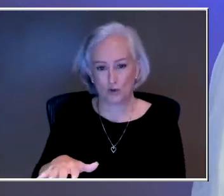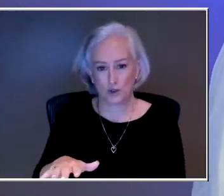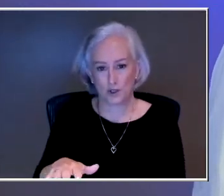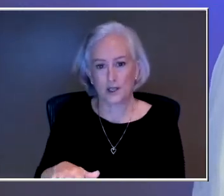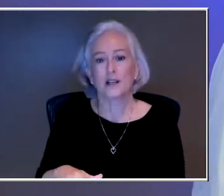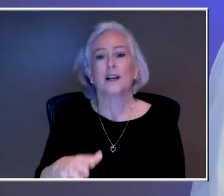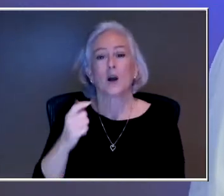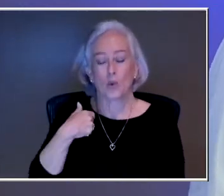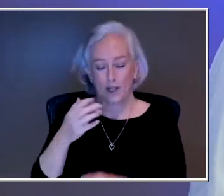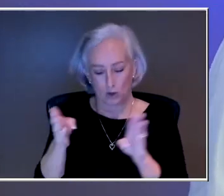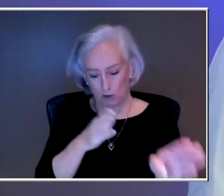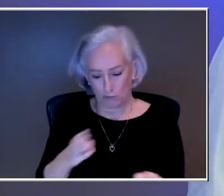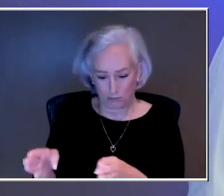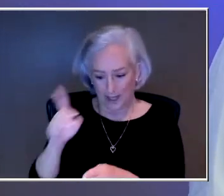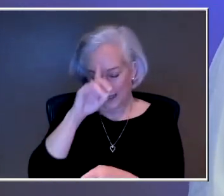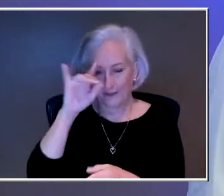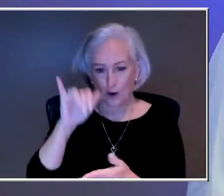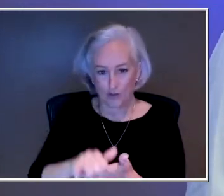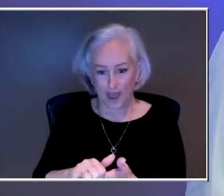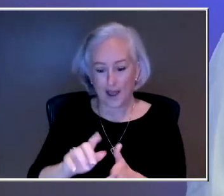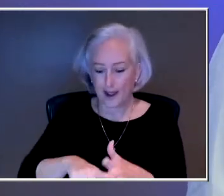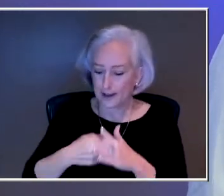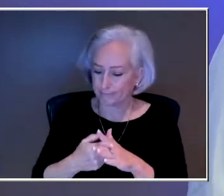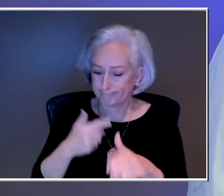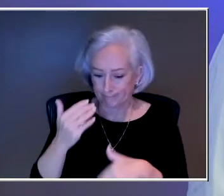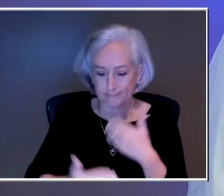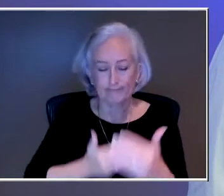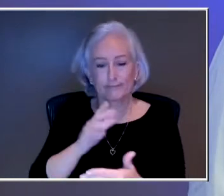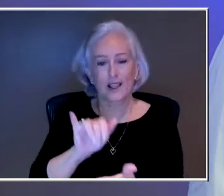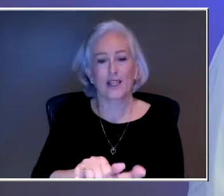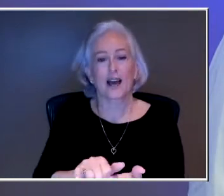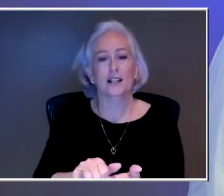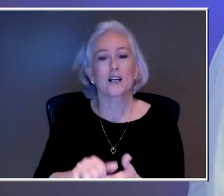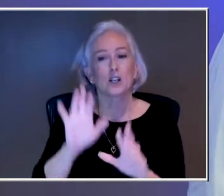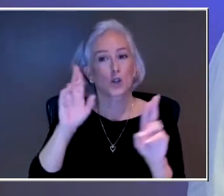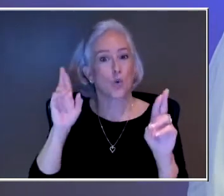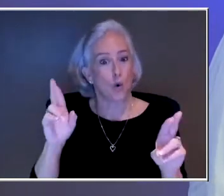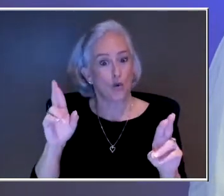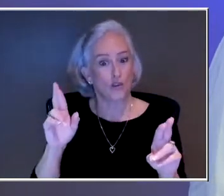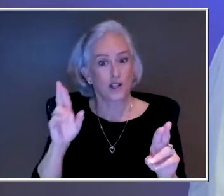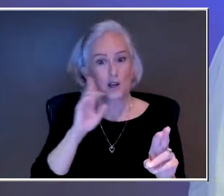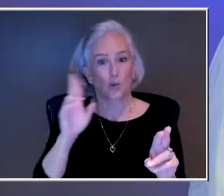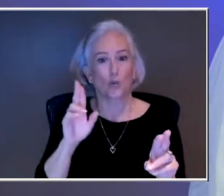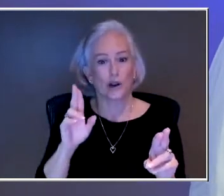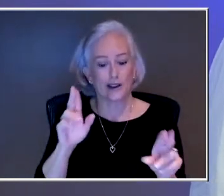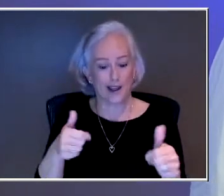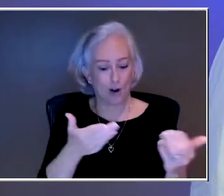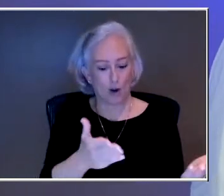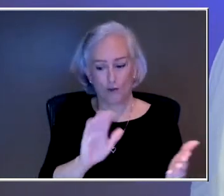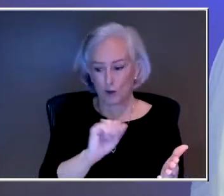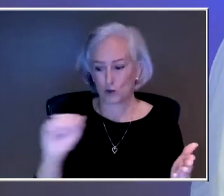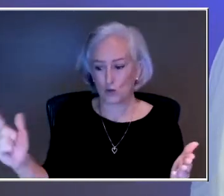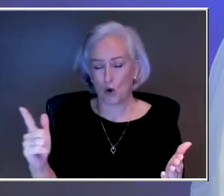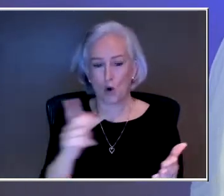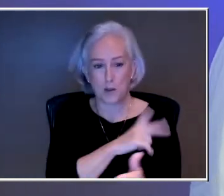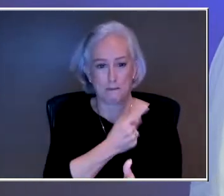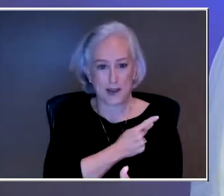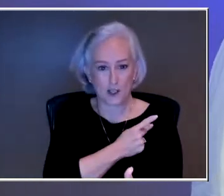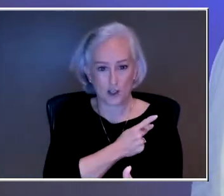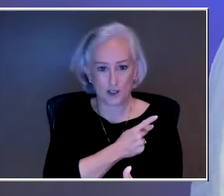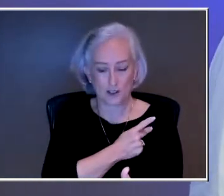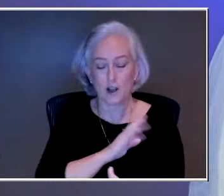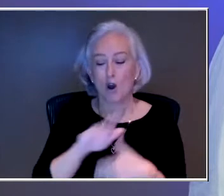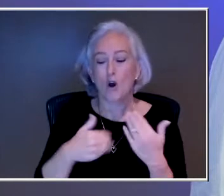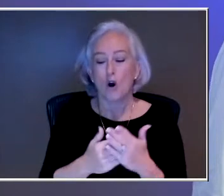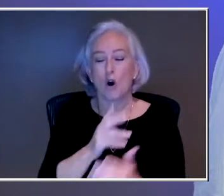it and then able to execute it. And so we're hopeful to be able to roll that out to all patients. But right now, all patients that we are identifying